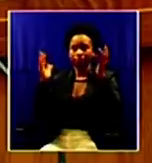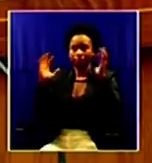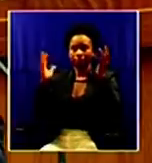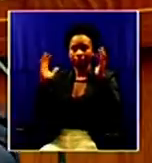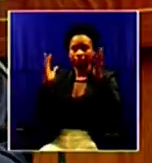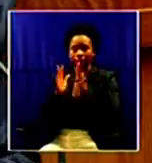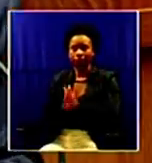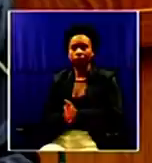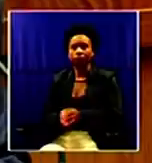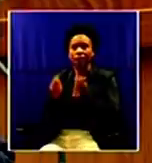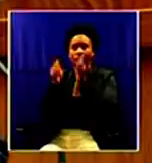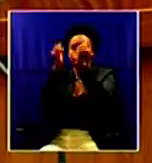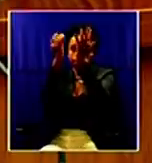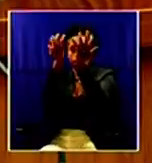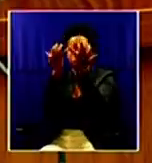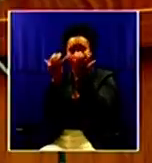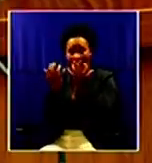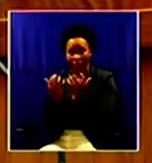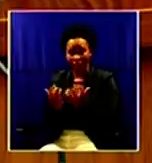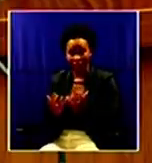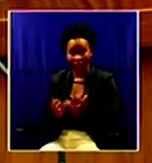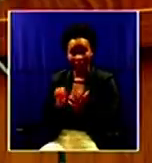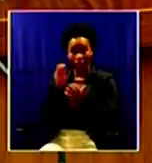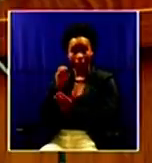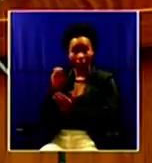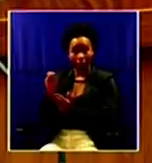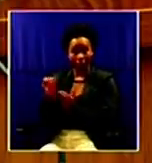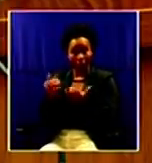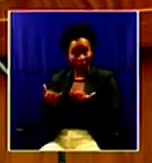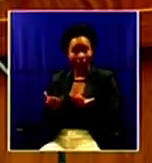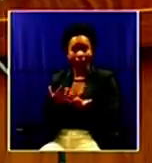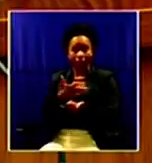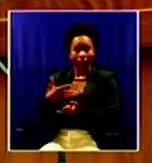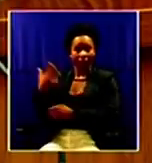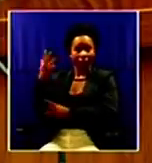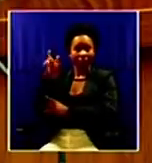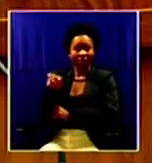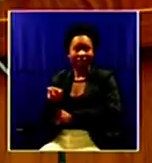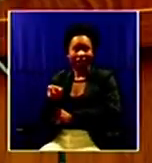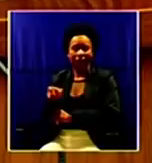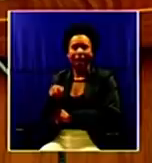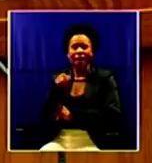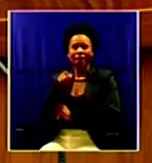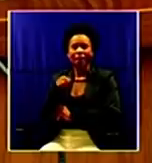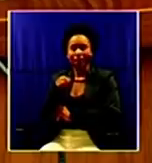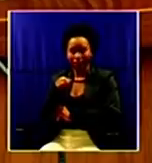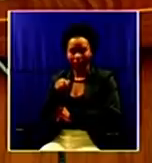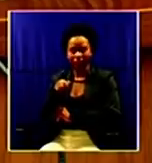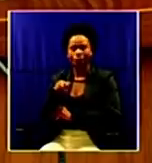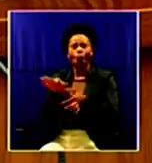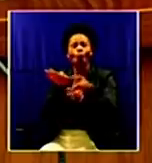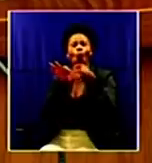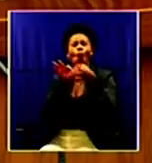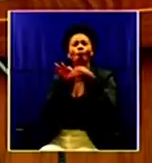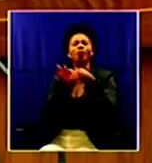The budget that we table here today, Madam Speaker, takes seriously our commitment to the